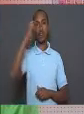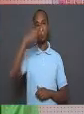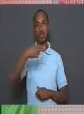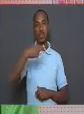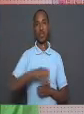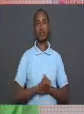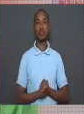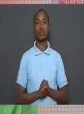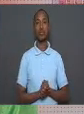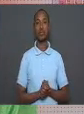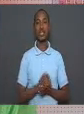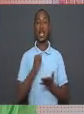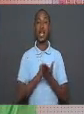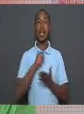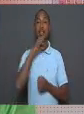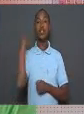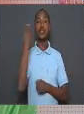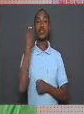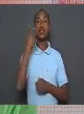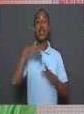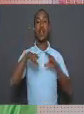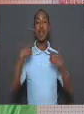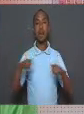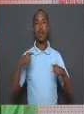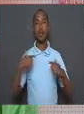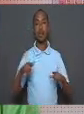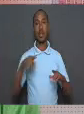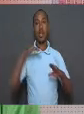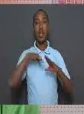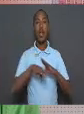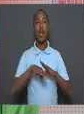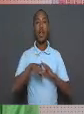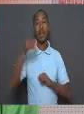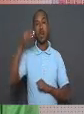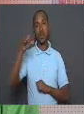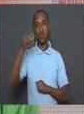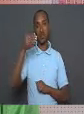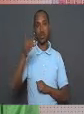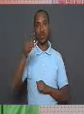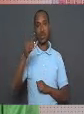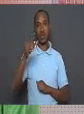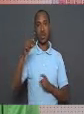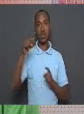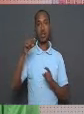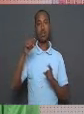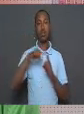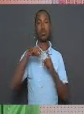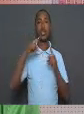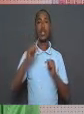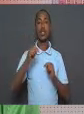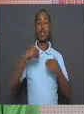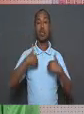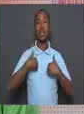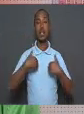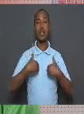hydroxide. It is used in the laboratory in aqueous solution to test for the